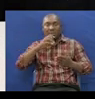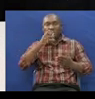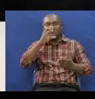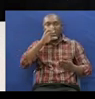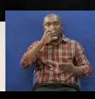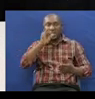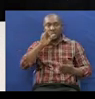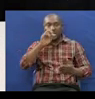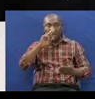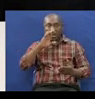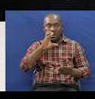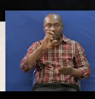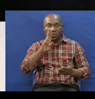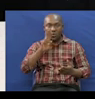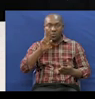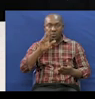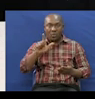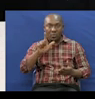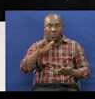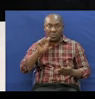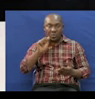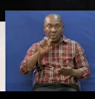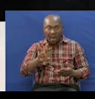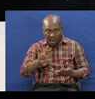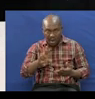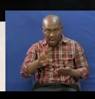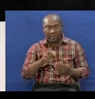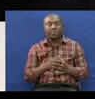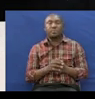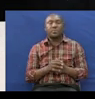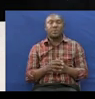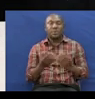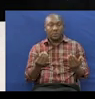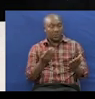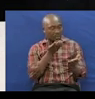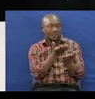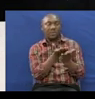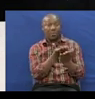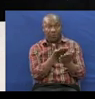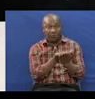ocean that will prove us the Earth is a sphere.